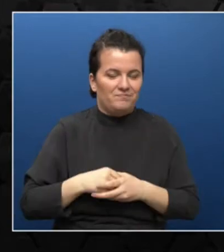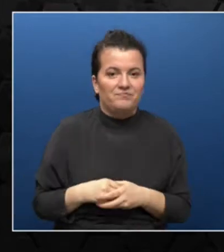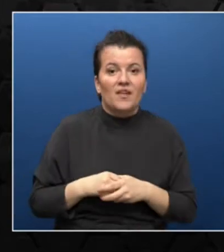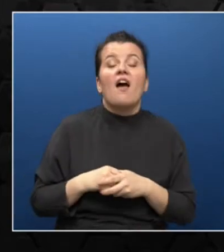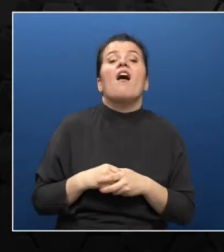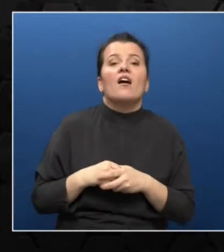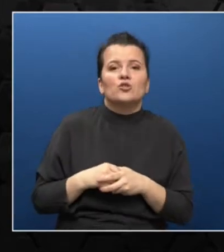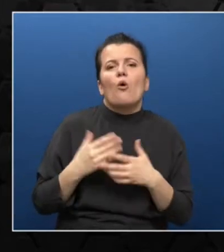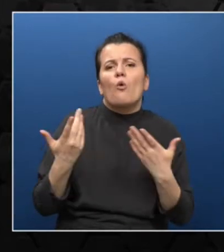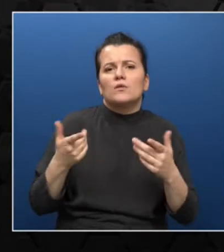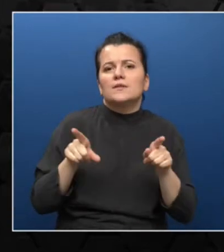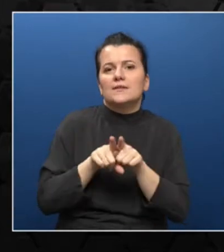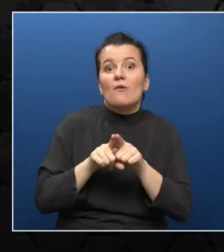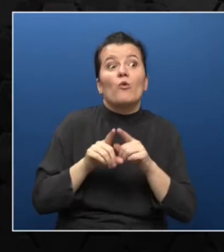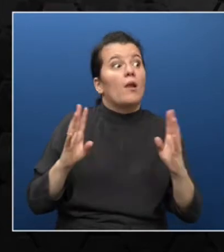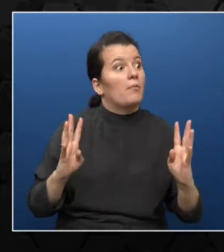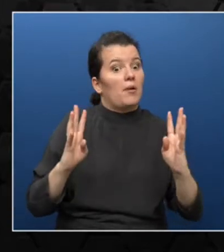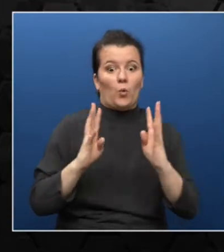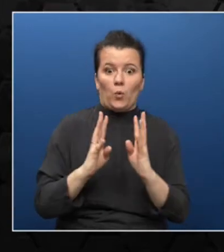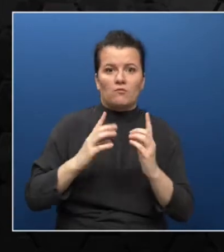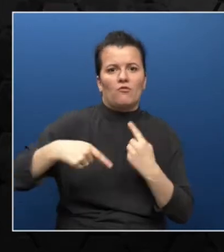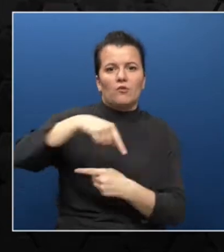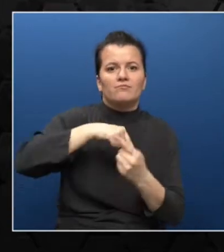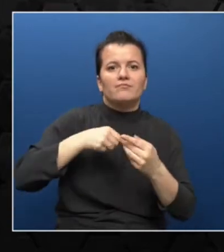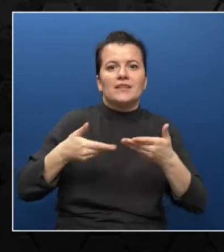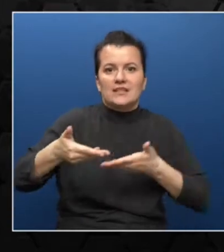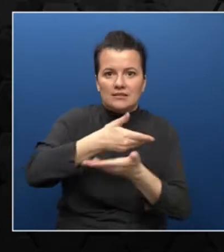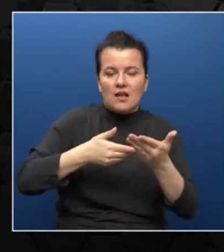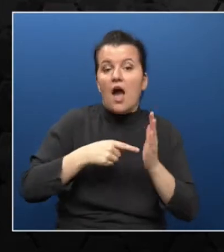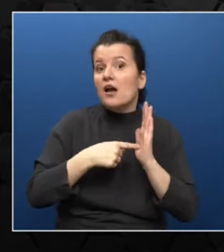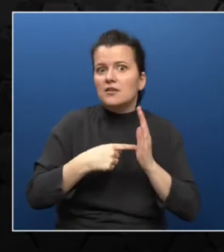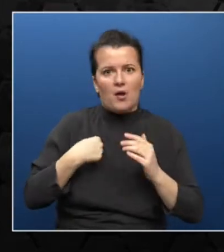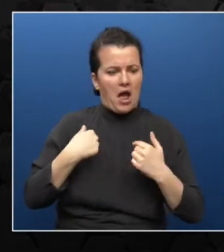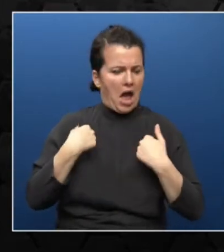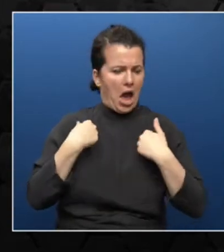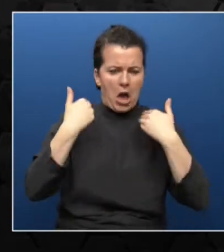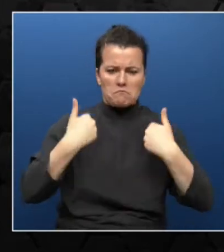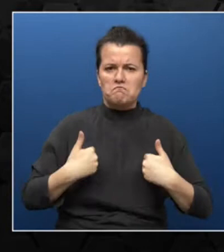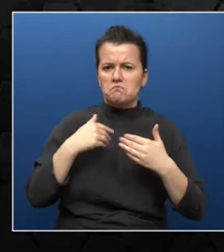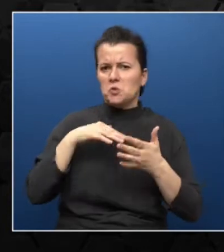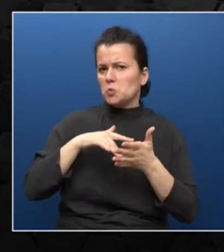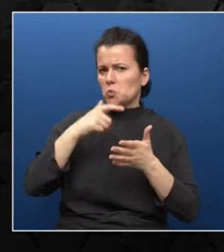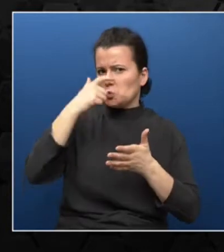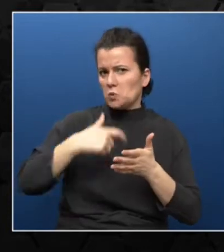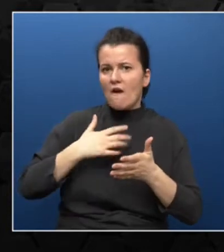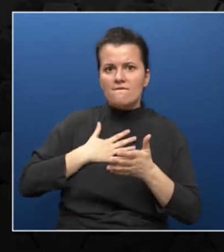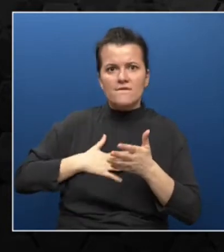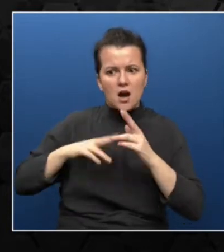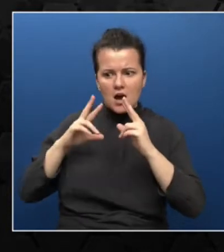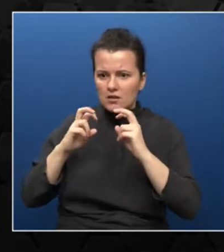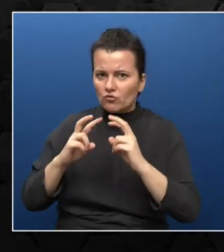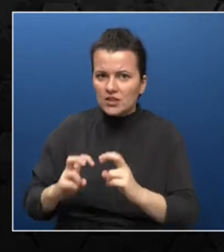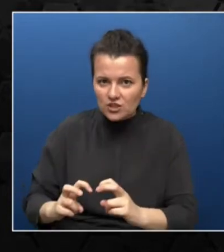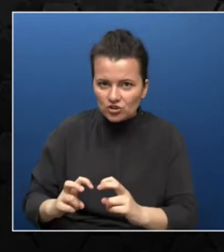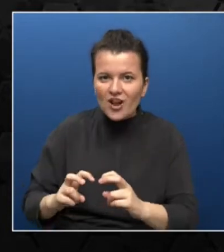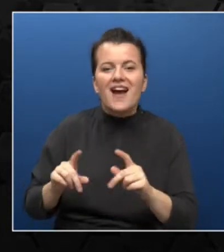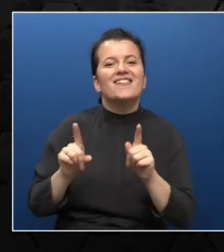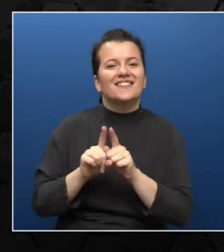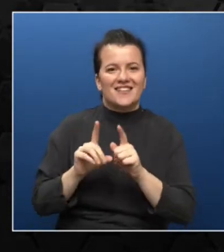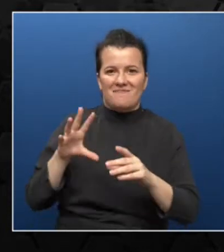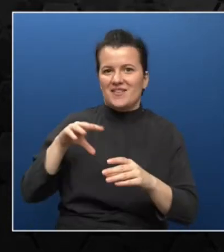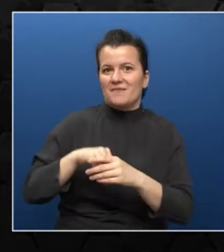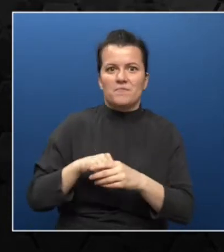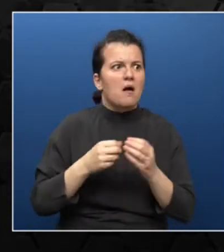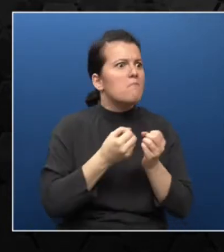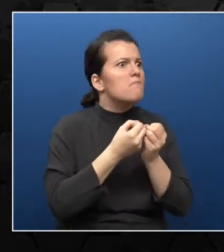between. So how to do research if you are a student. That is also something that has been covered, and something that was requested by a lot of